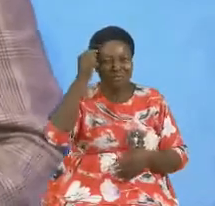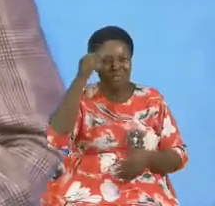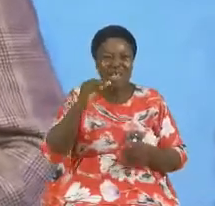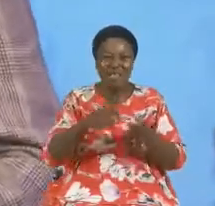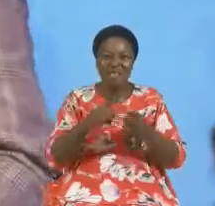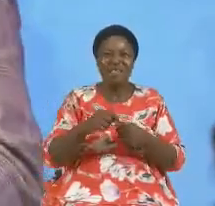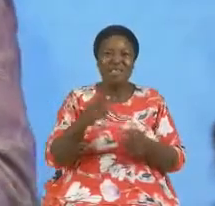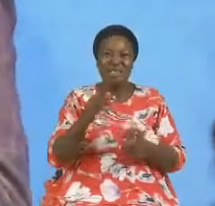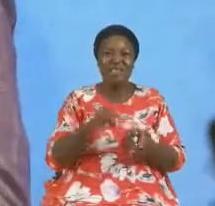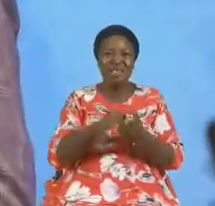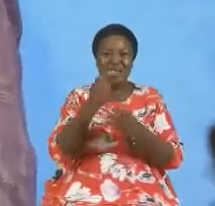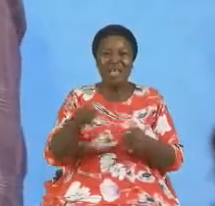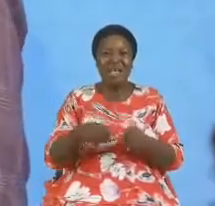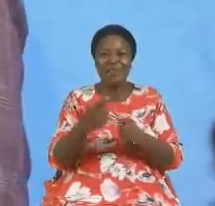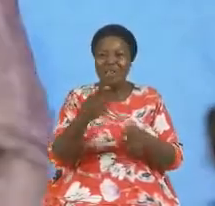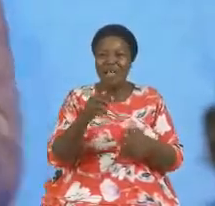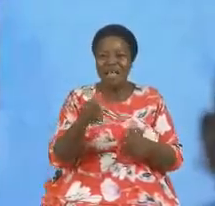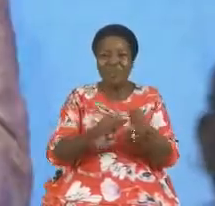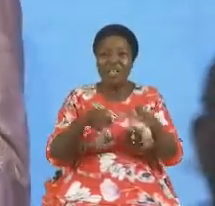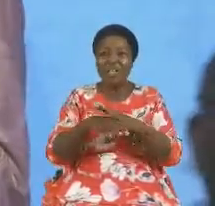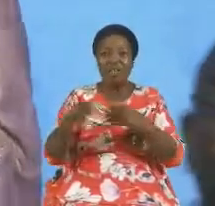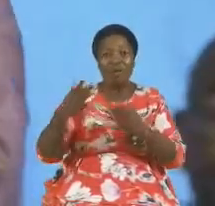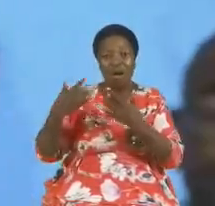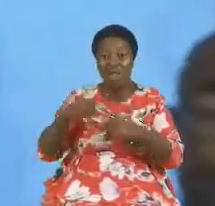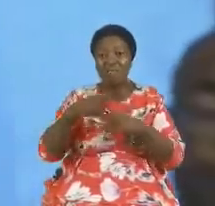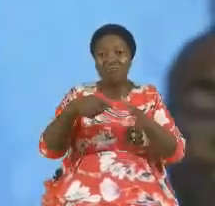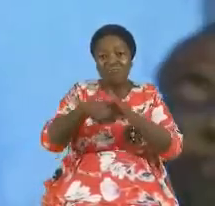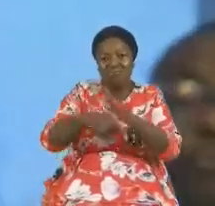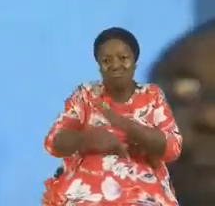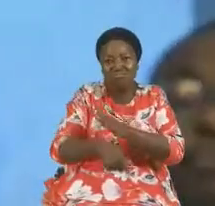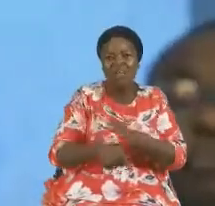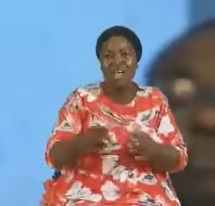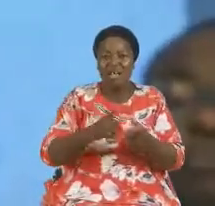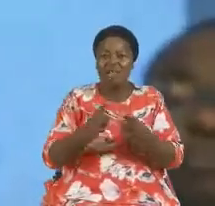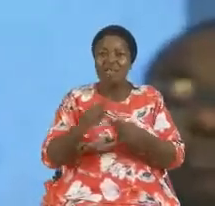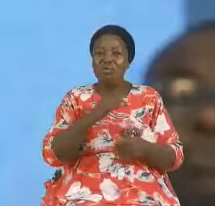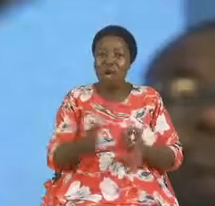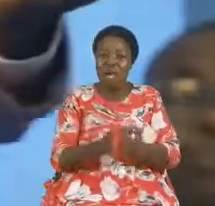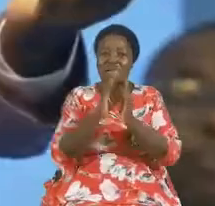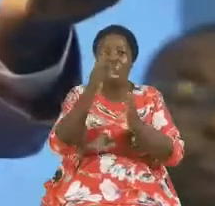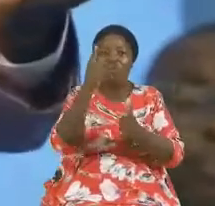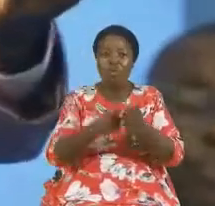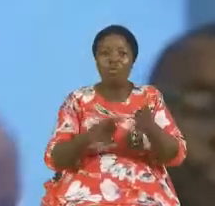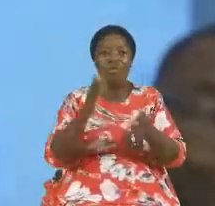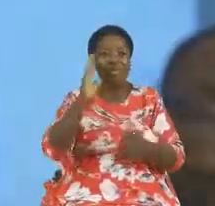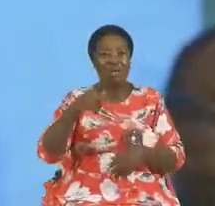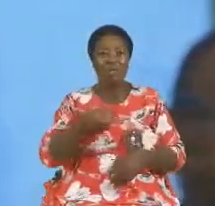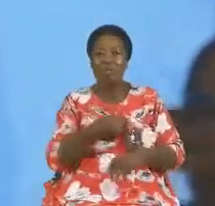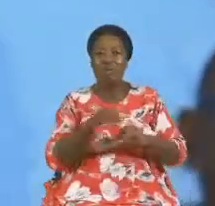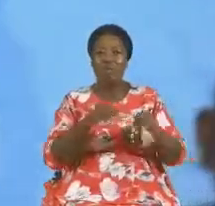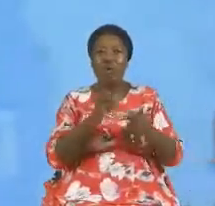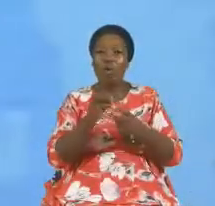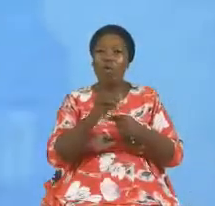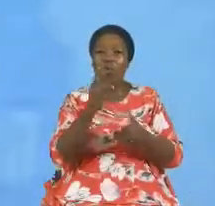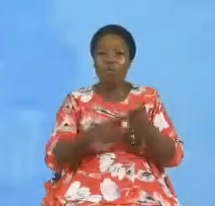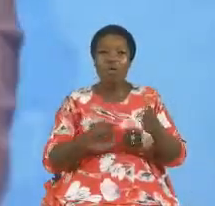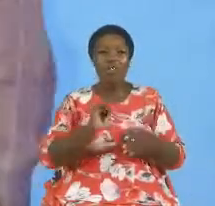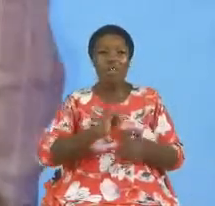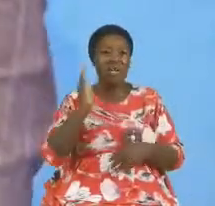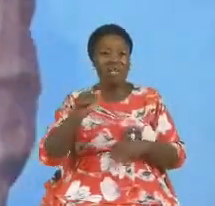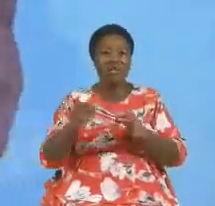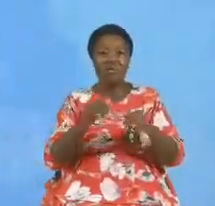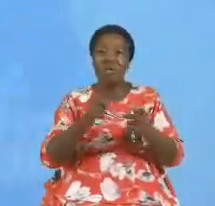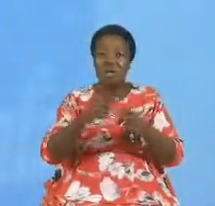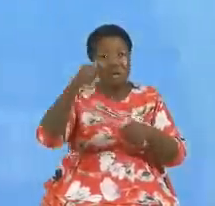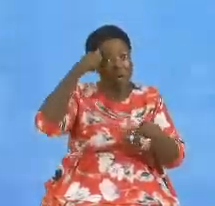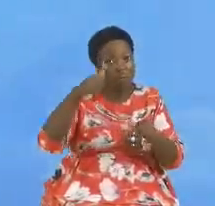have this, you know, sinking spirit, it's like everything within you is sinking and you are asking, what shall we do? What shall